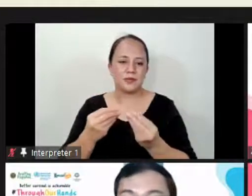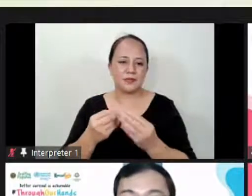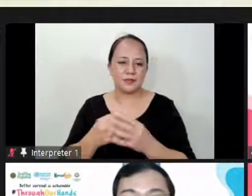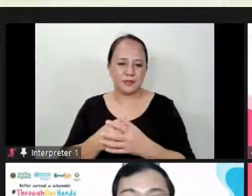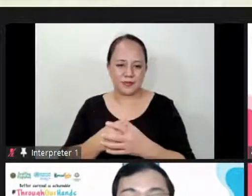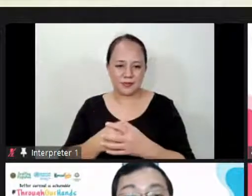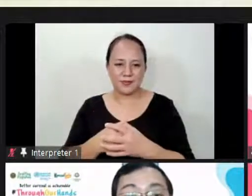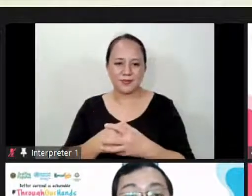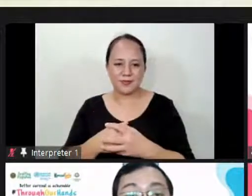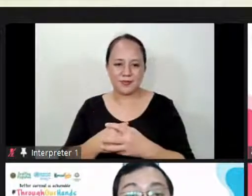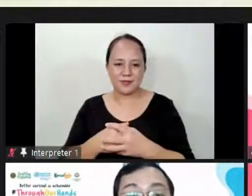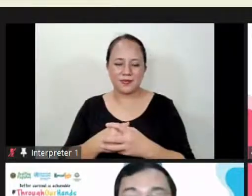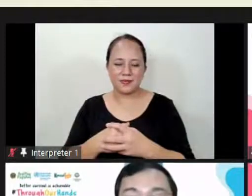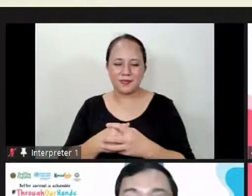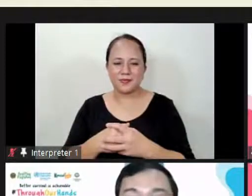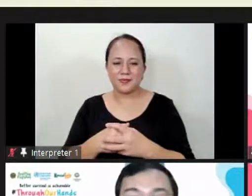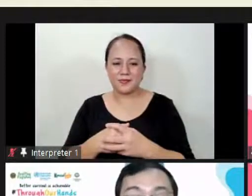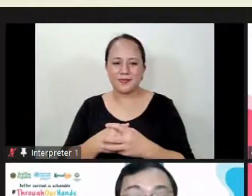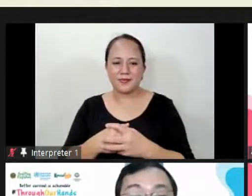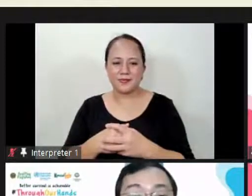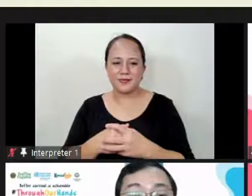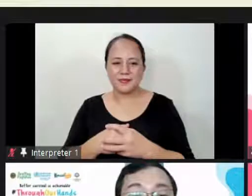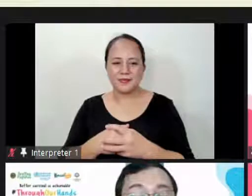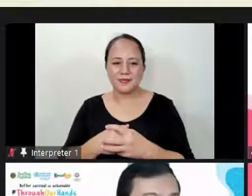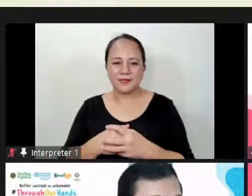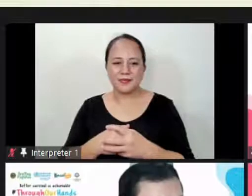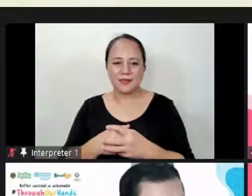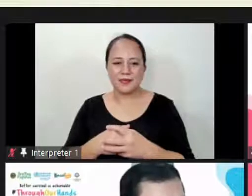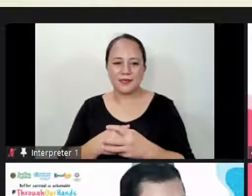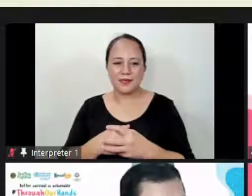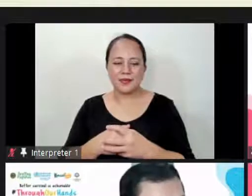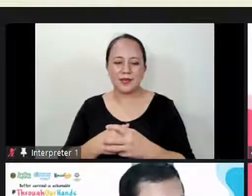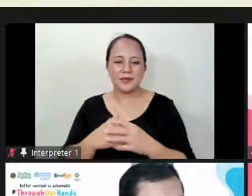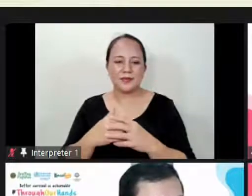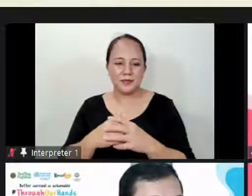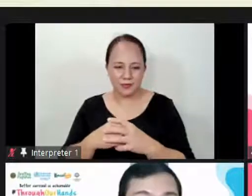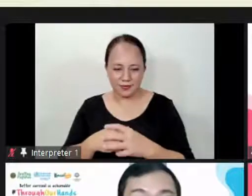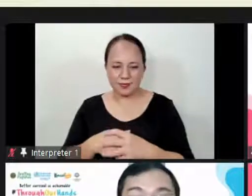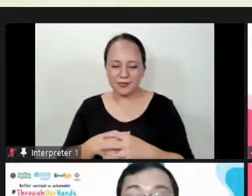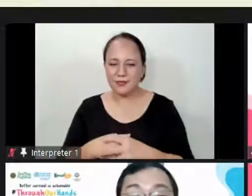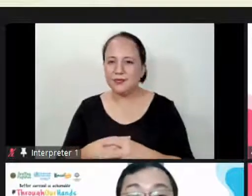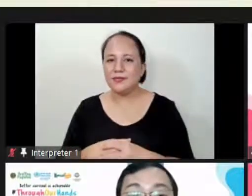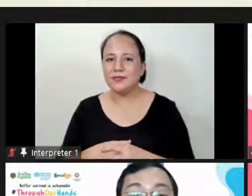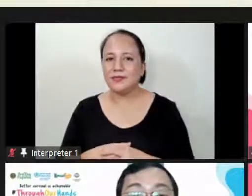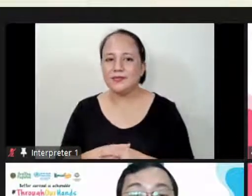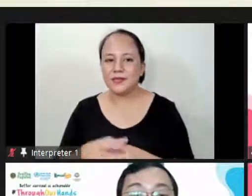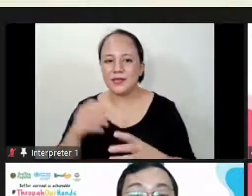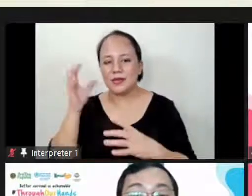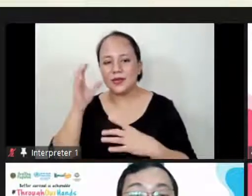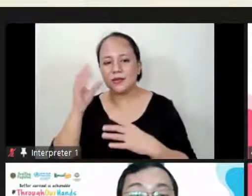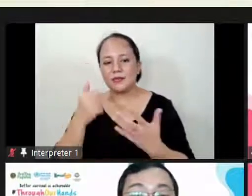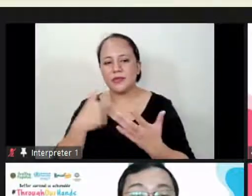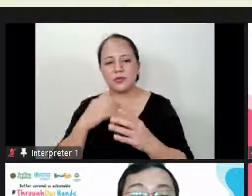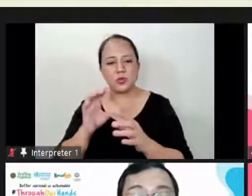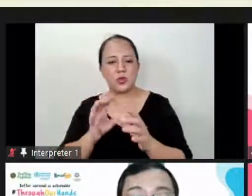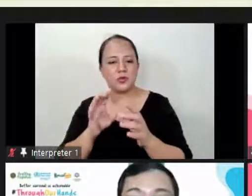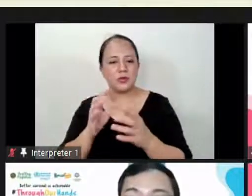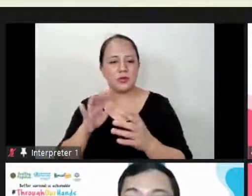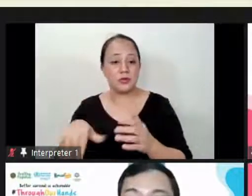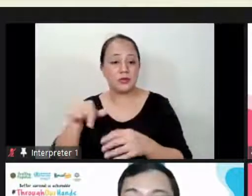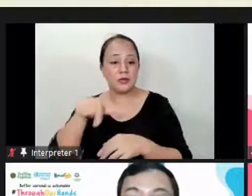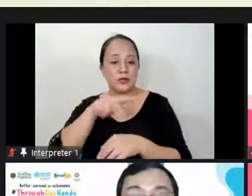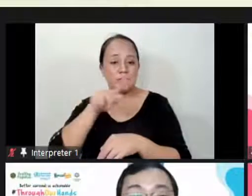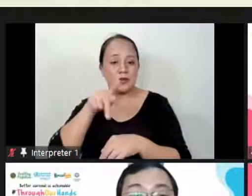lymphoma, retinoblastoma, Wilms tumor, and low-grade gliomas. These cancer types are common in the